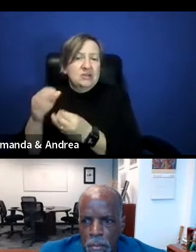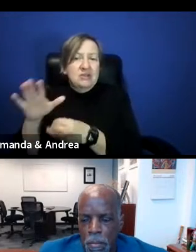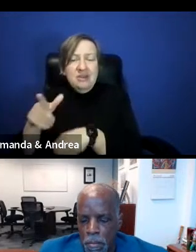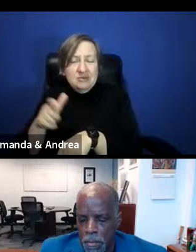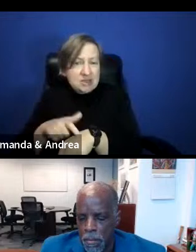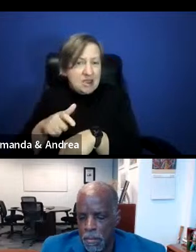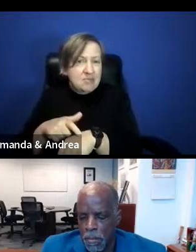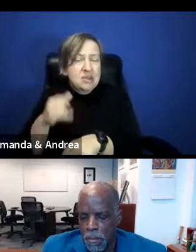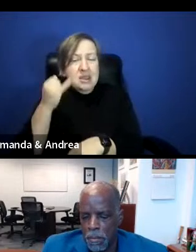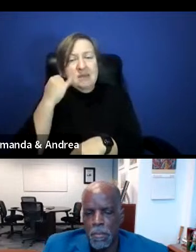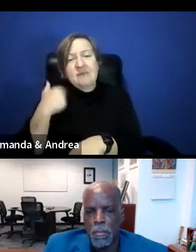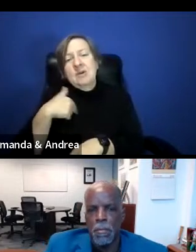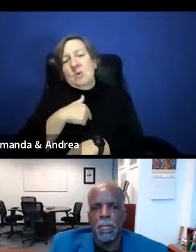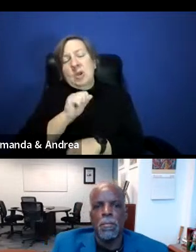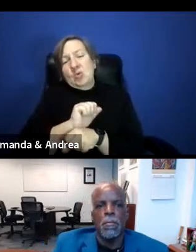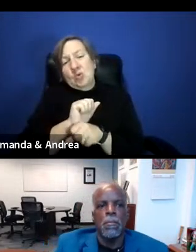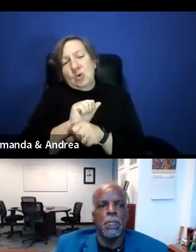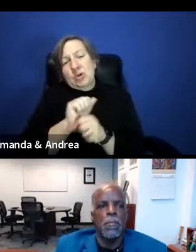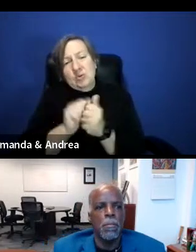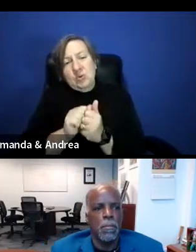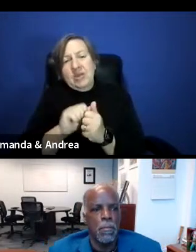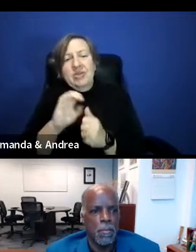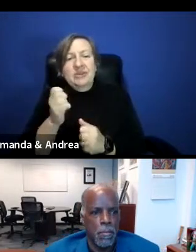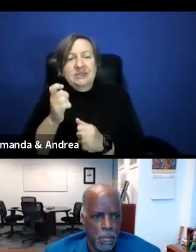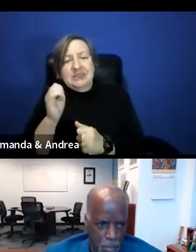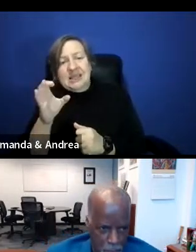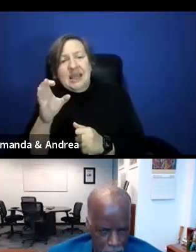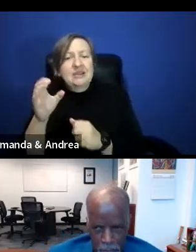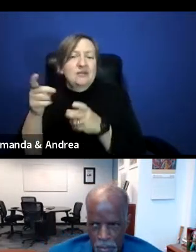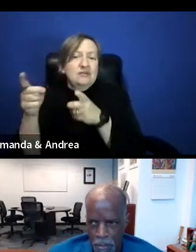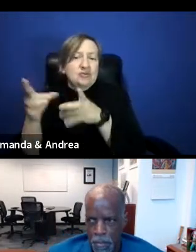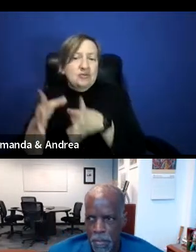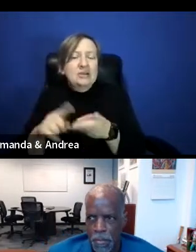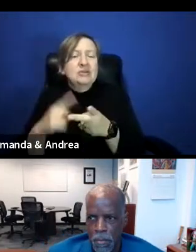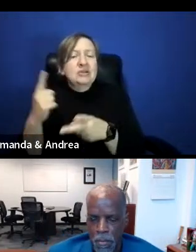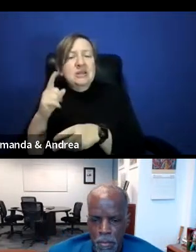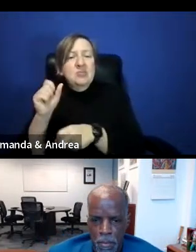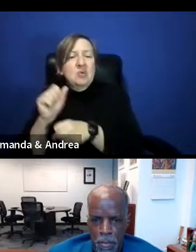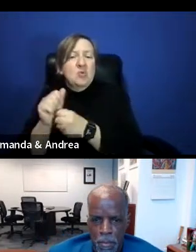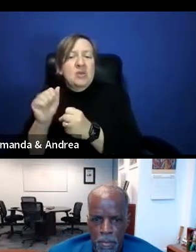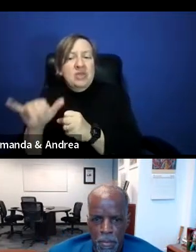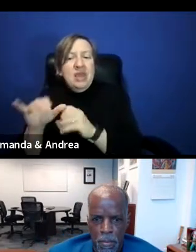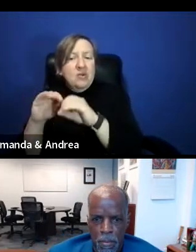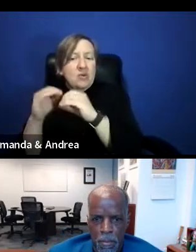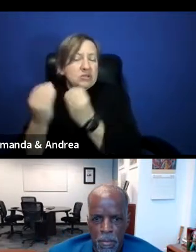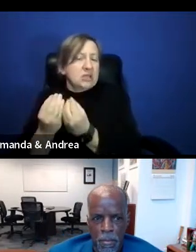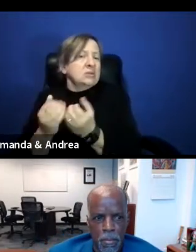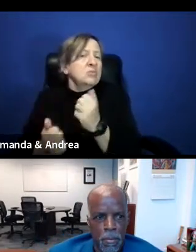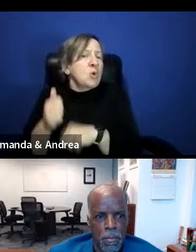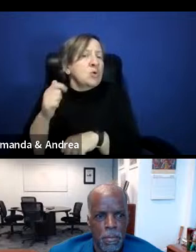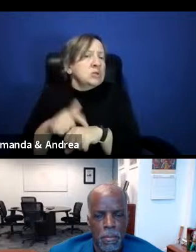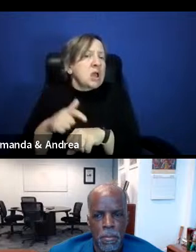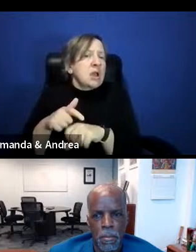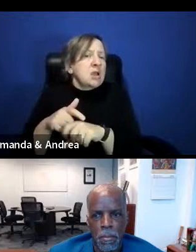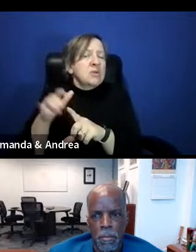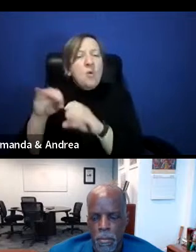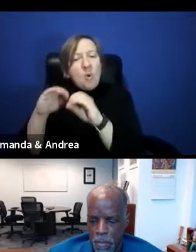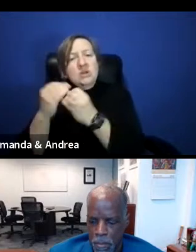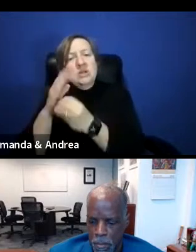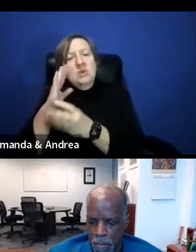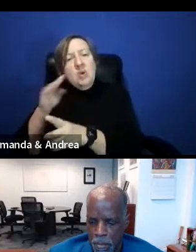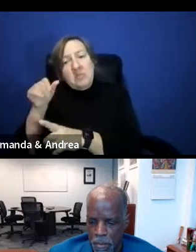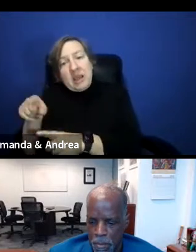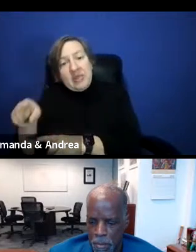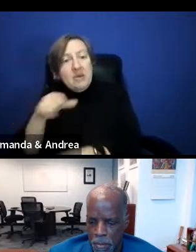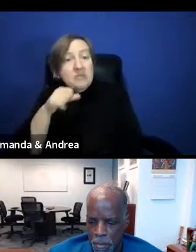we're, working with a executive director or somebody who's with the organization, generally speaking, they'll be compensated by the organization, but